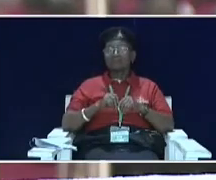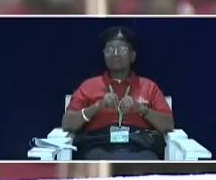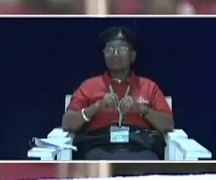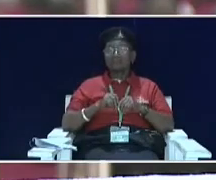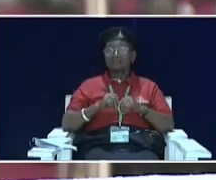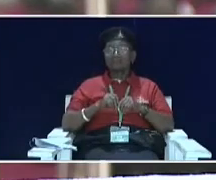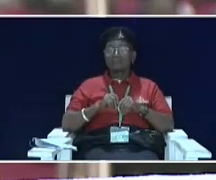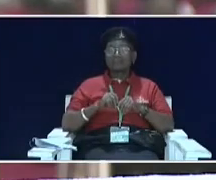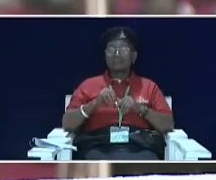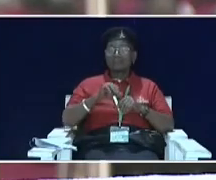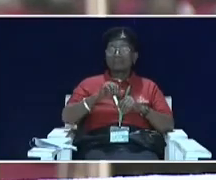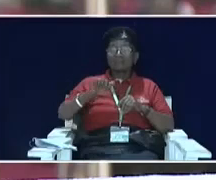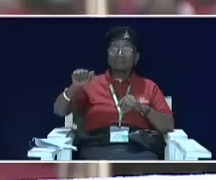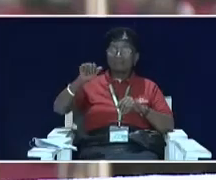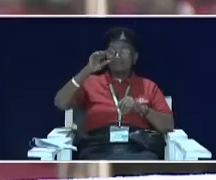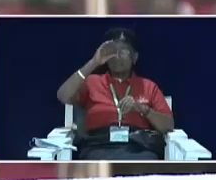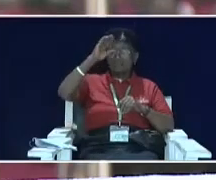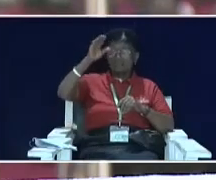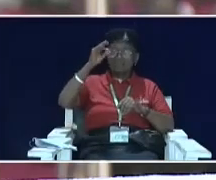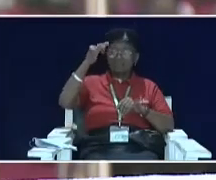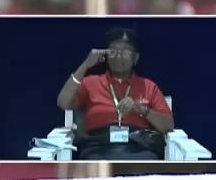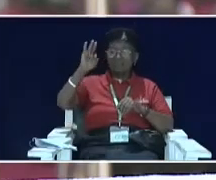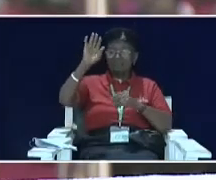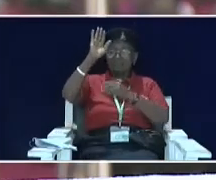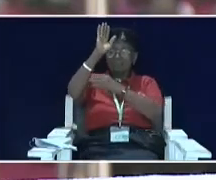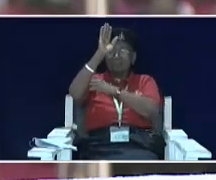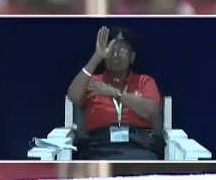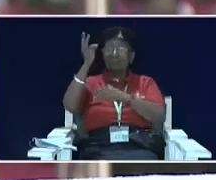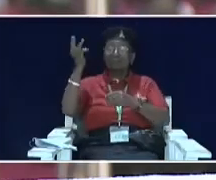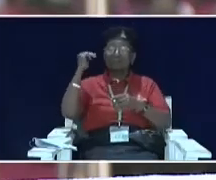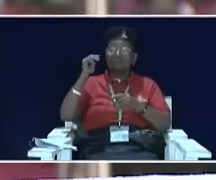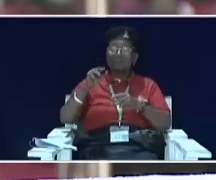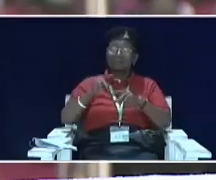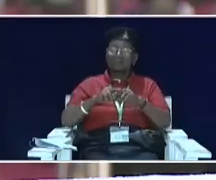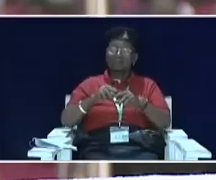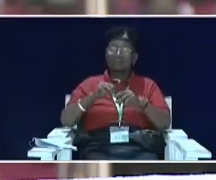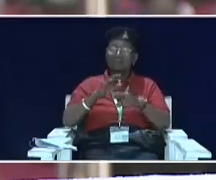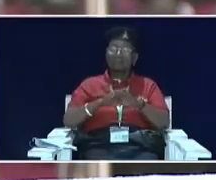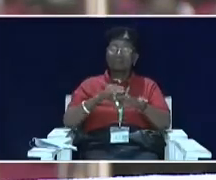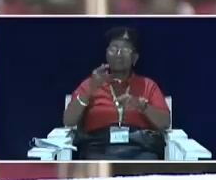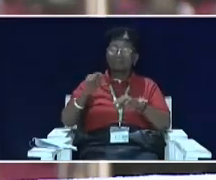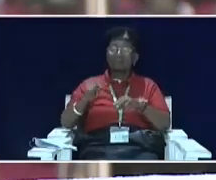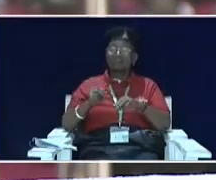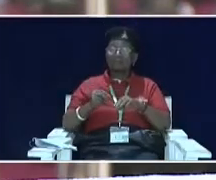A man of God was sitting on the hilltop, mountaintop.